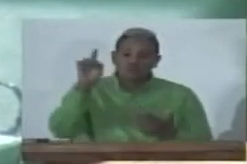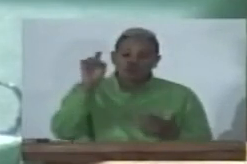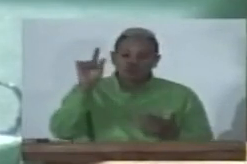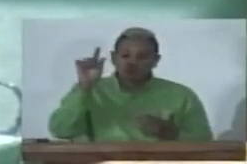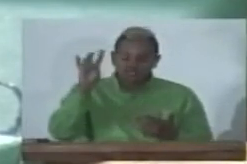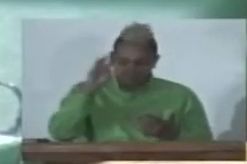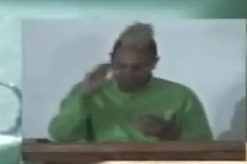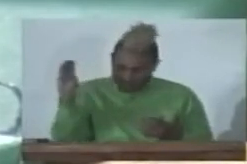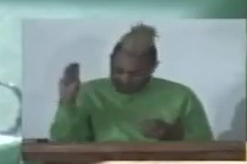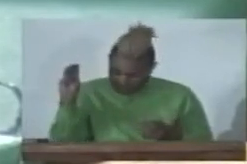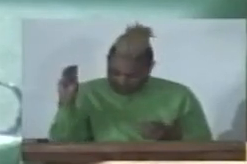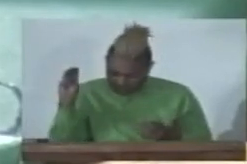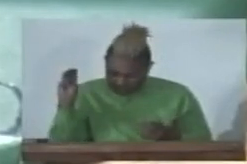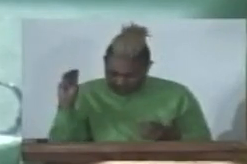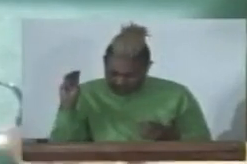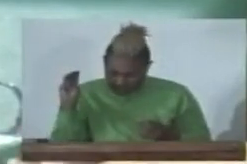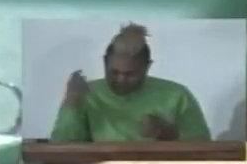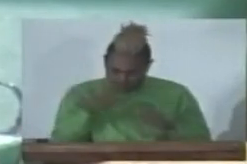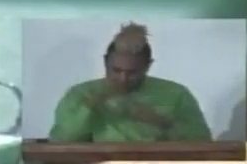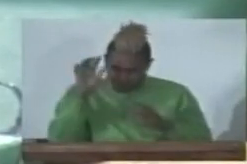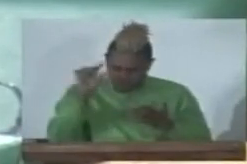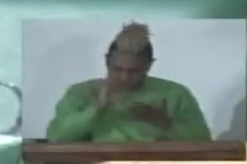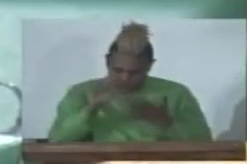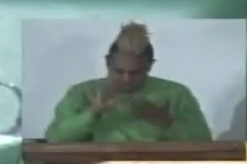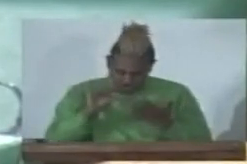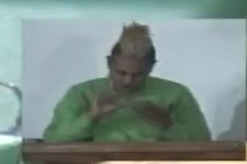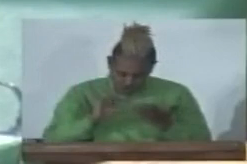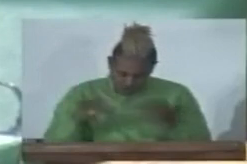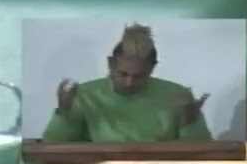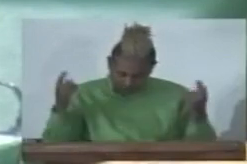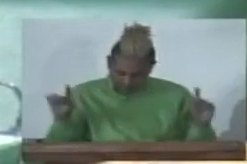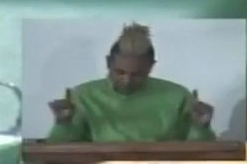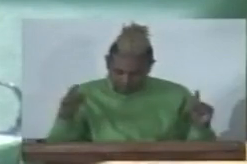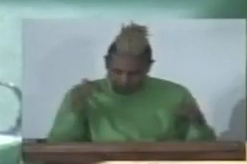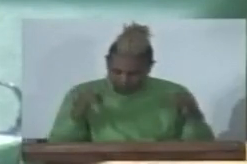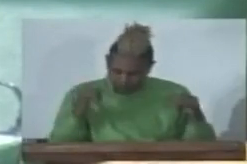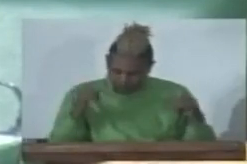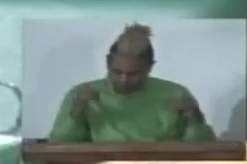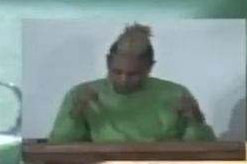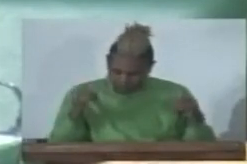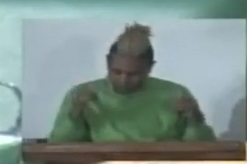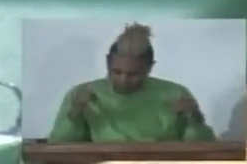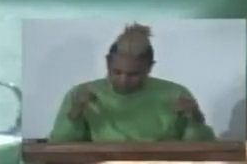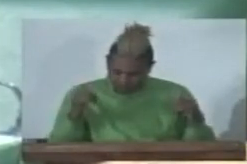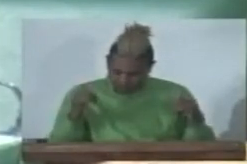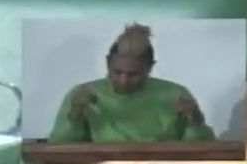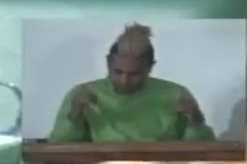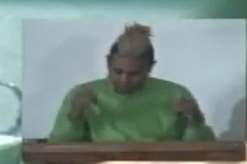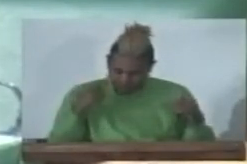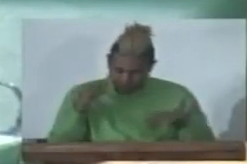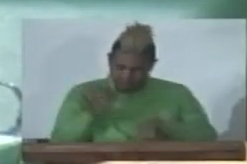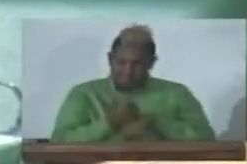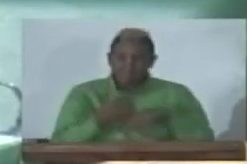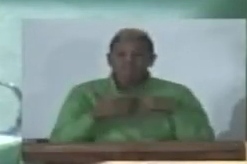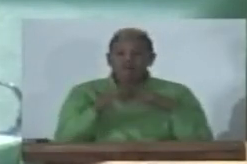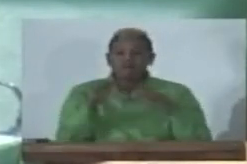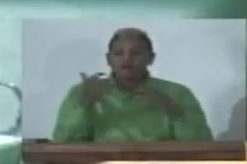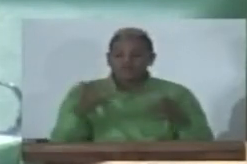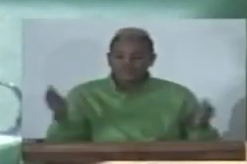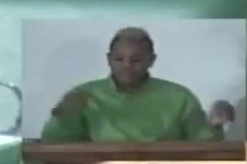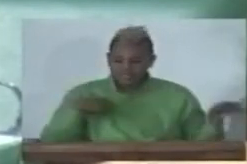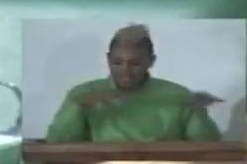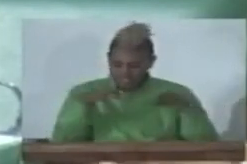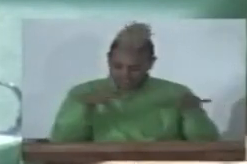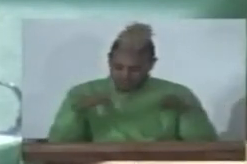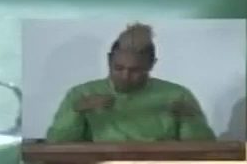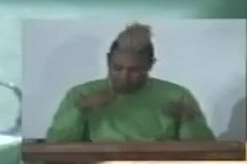127 million from its shareholders, which is GAP, to fund the other things that I described before, the